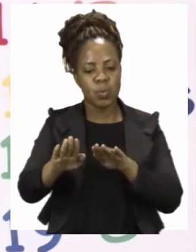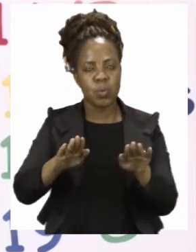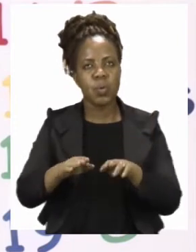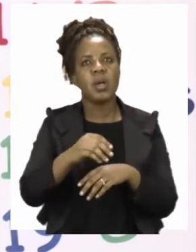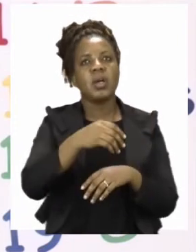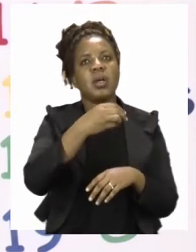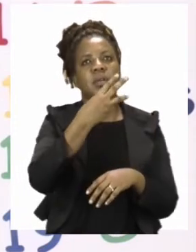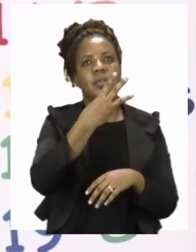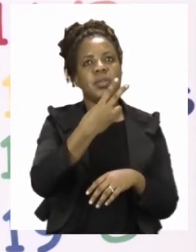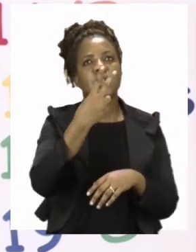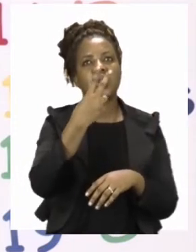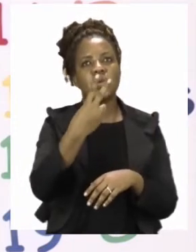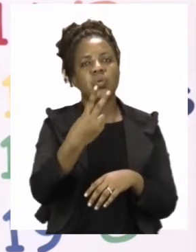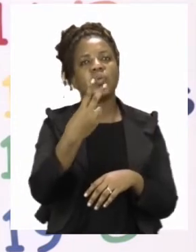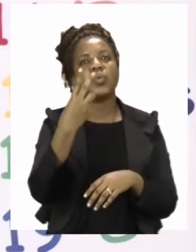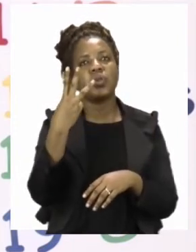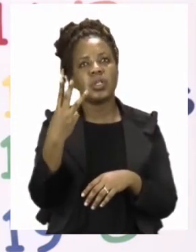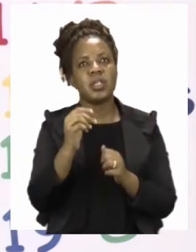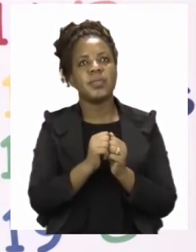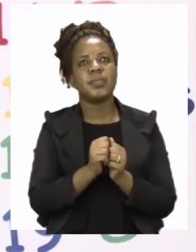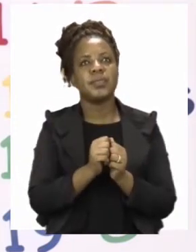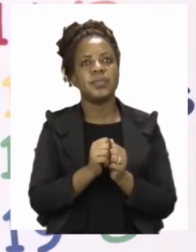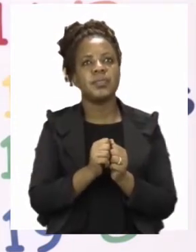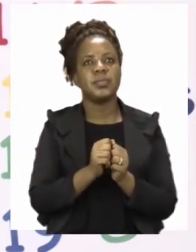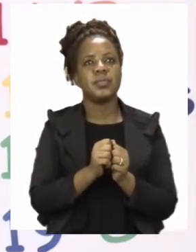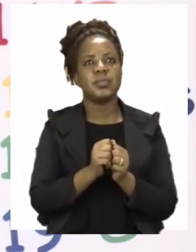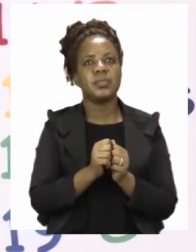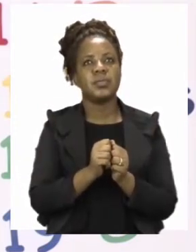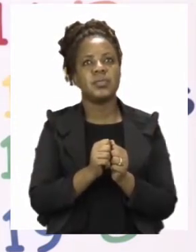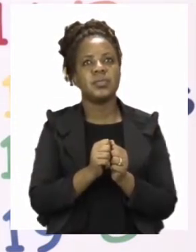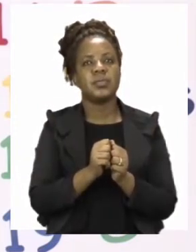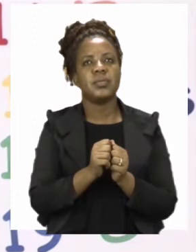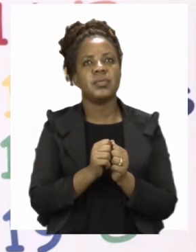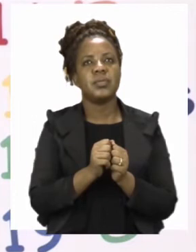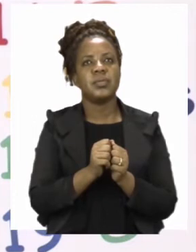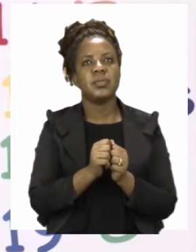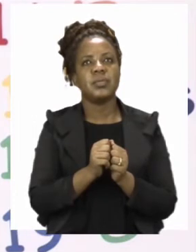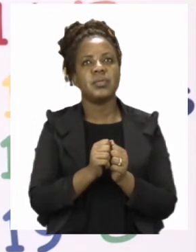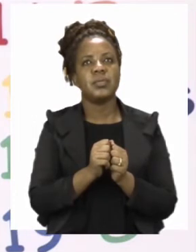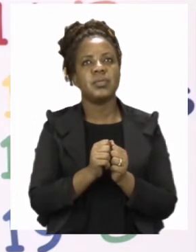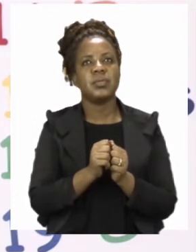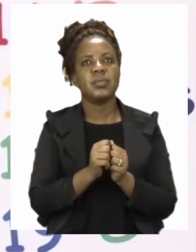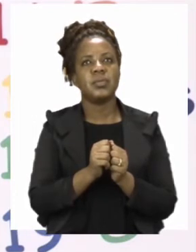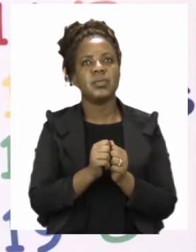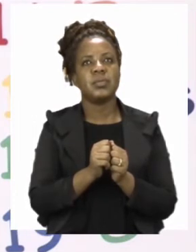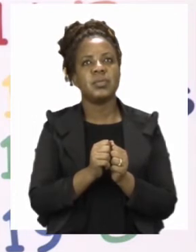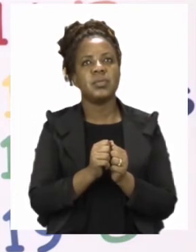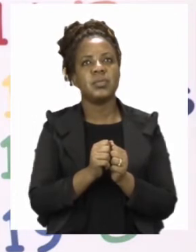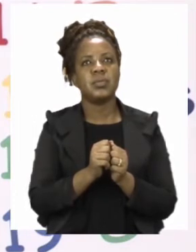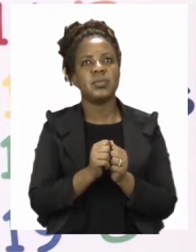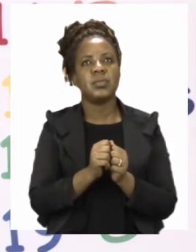585 of them are the contract workers. And then we are